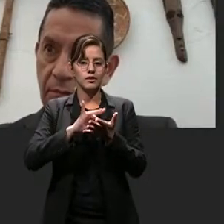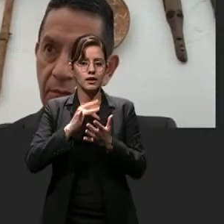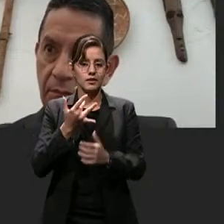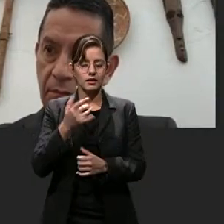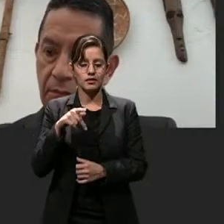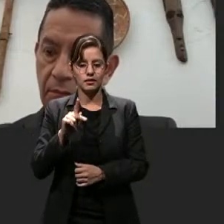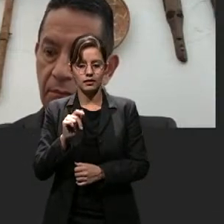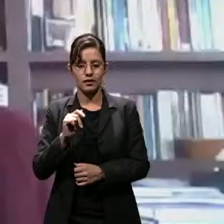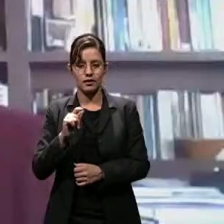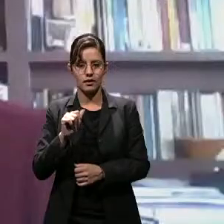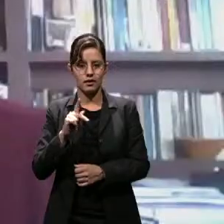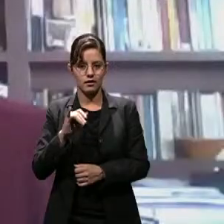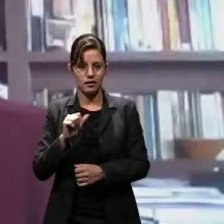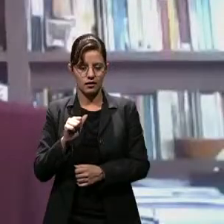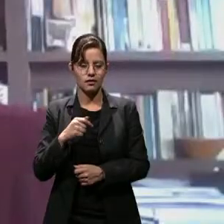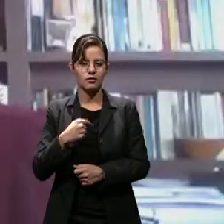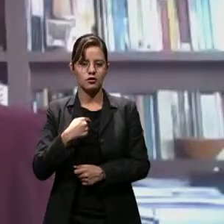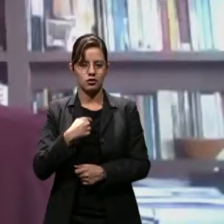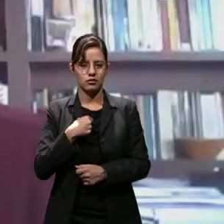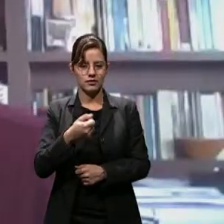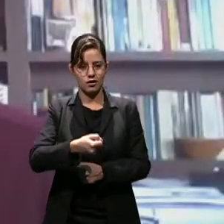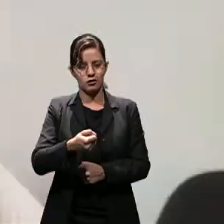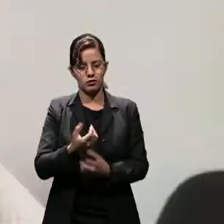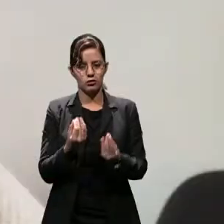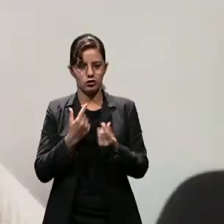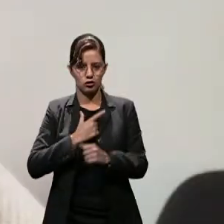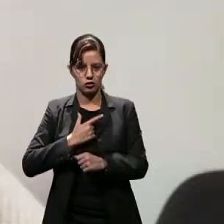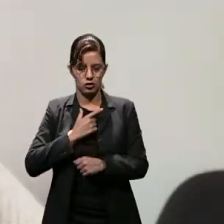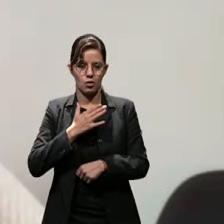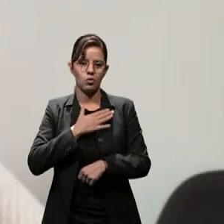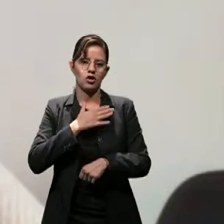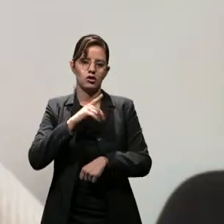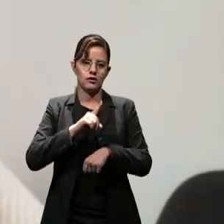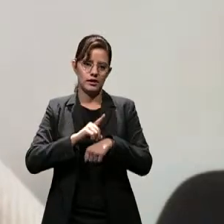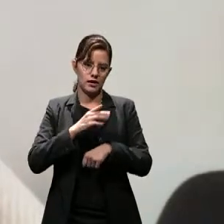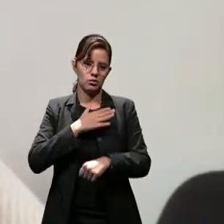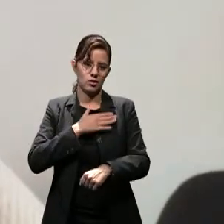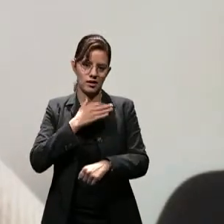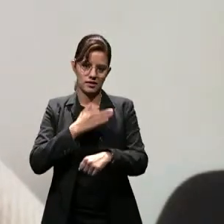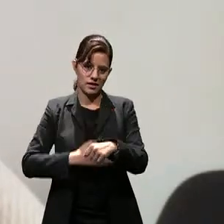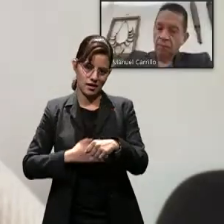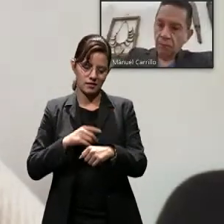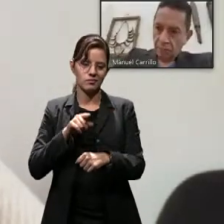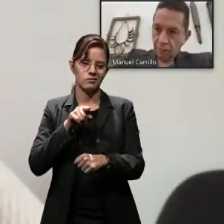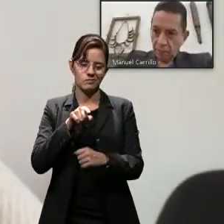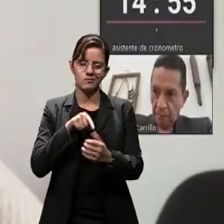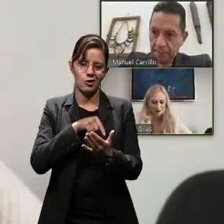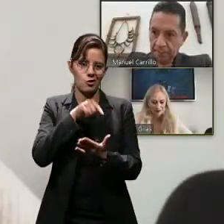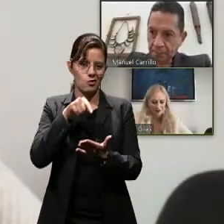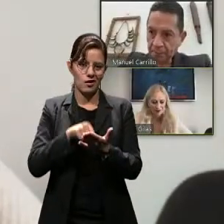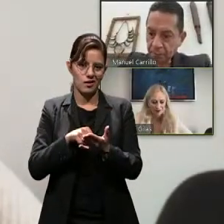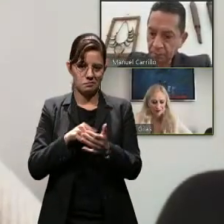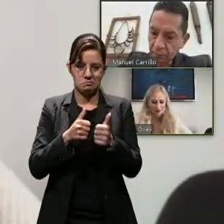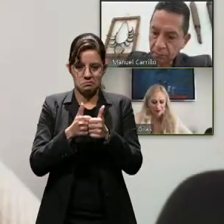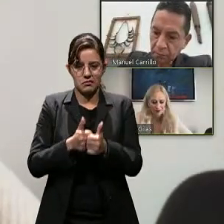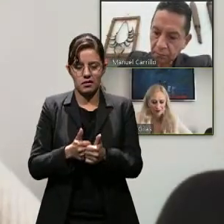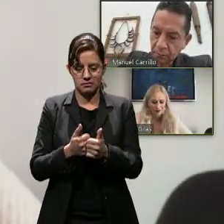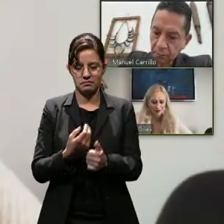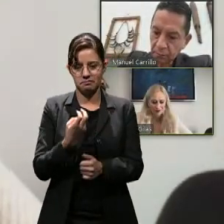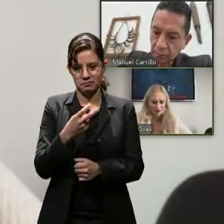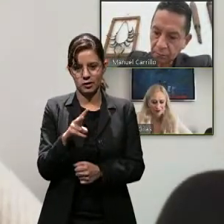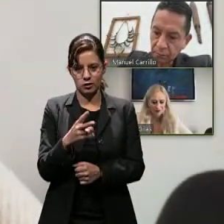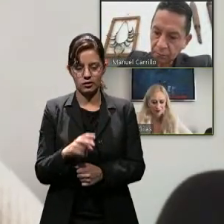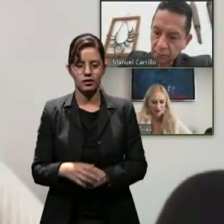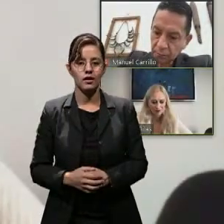Thank you very much, Katia. I greet you all. Good morning, good afternoon, depending on where you are.